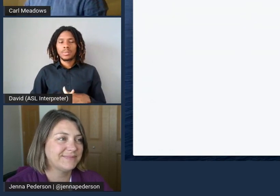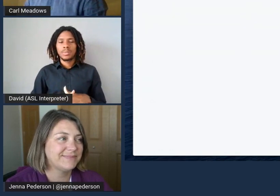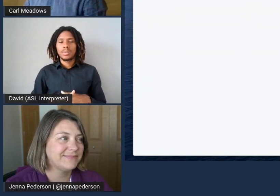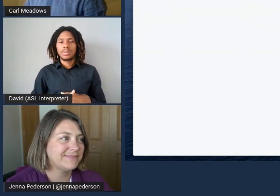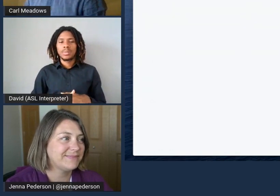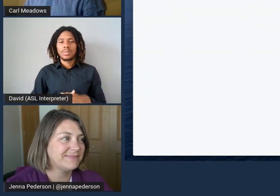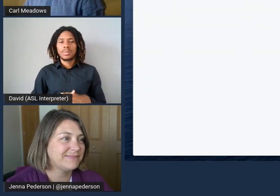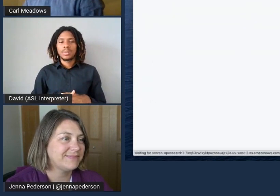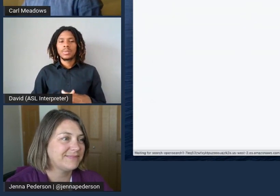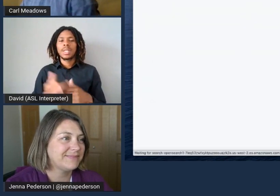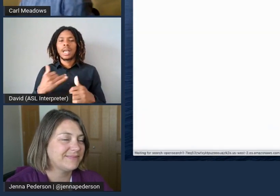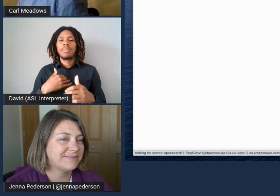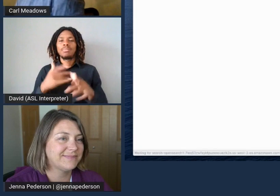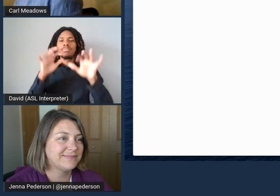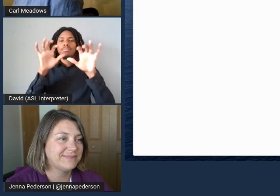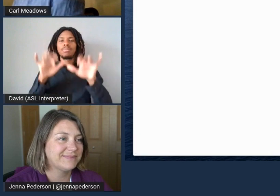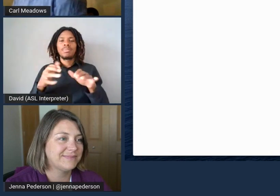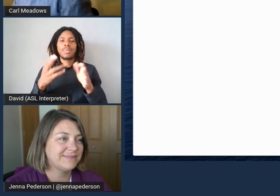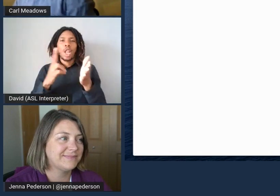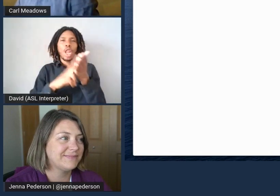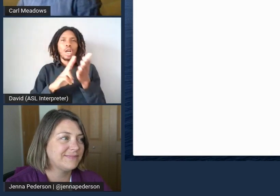Okay, I'm logging in.